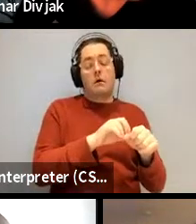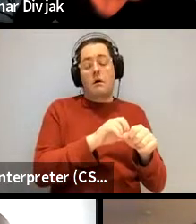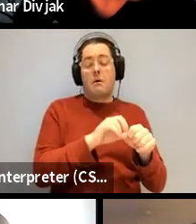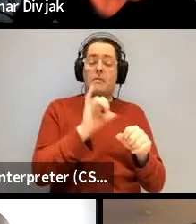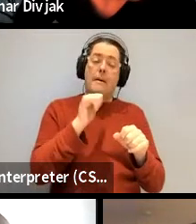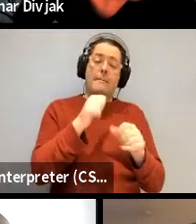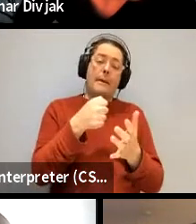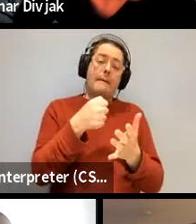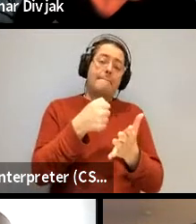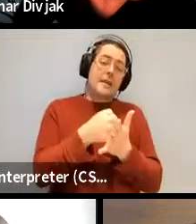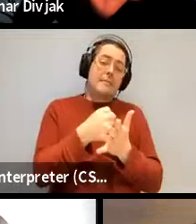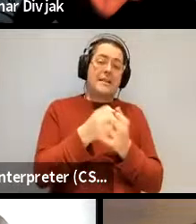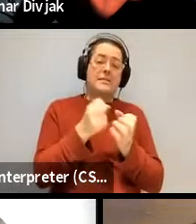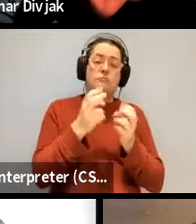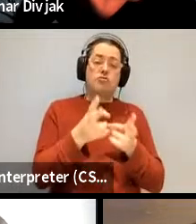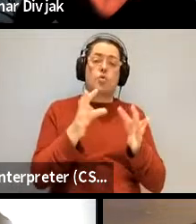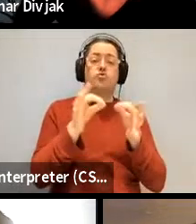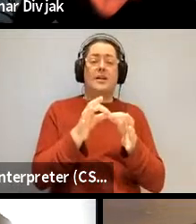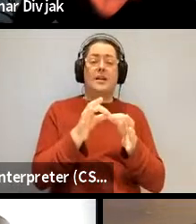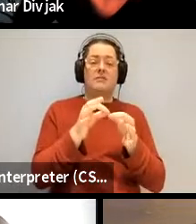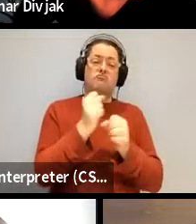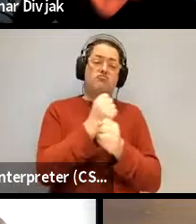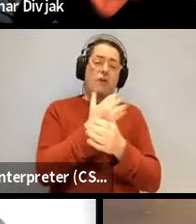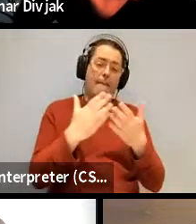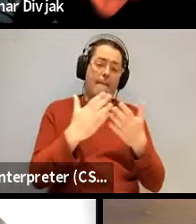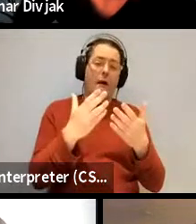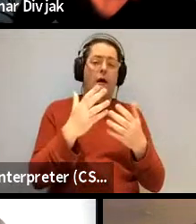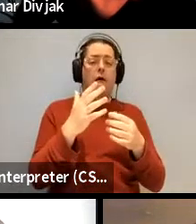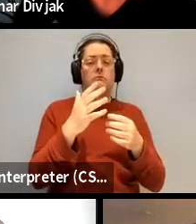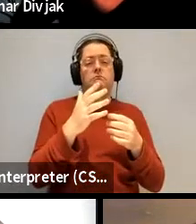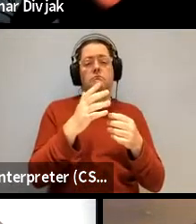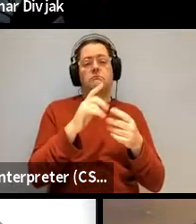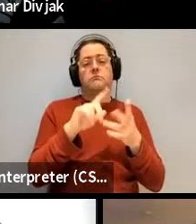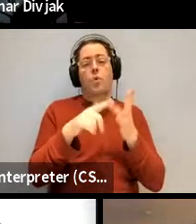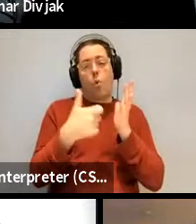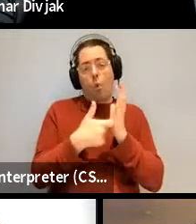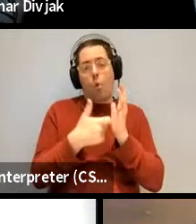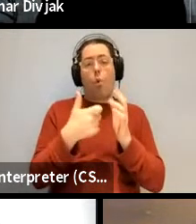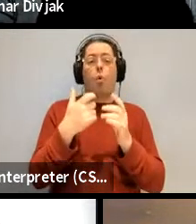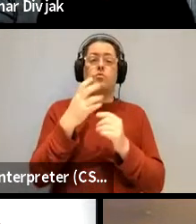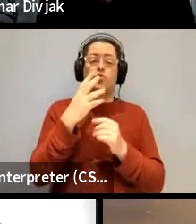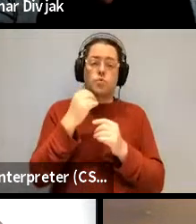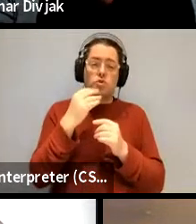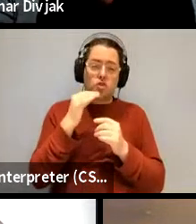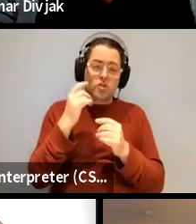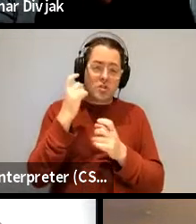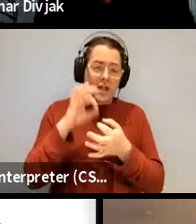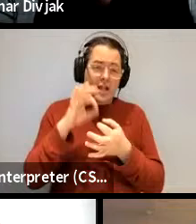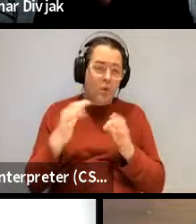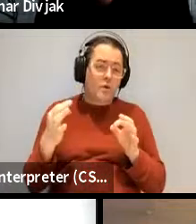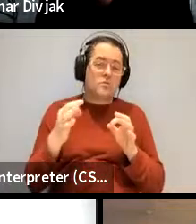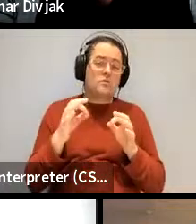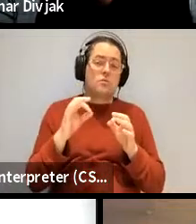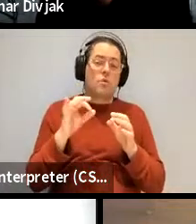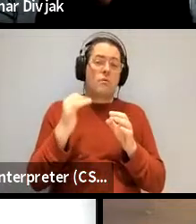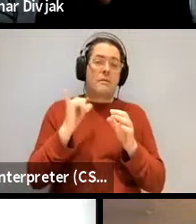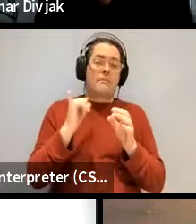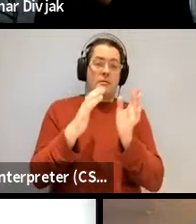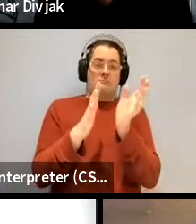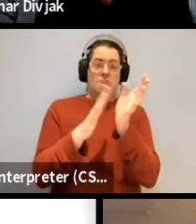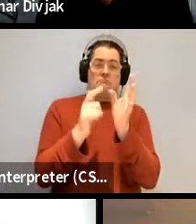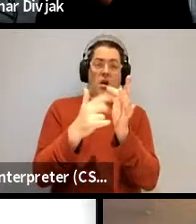important to somebody who is say just like a descriptive language well i don't mean to say just one because i consider myself one as well but like but like martin right like maybe we don't have